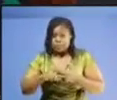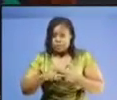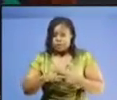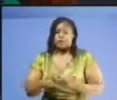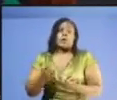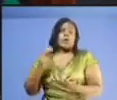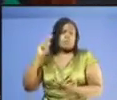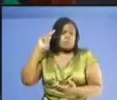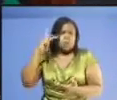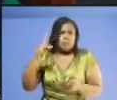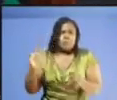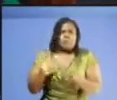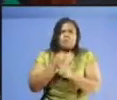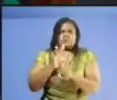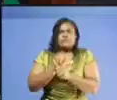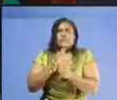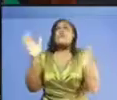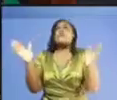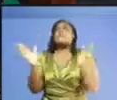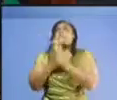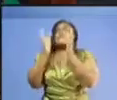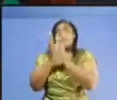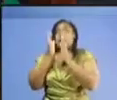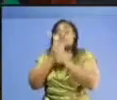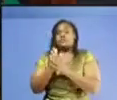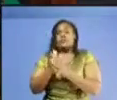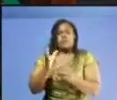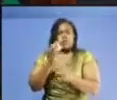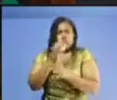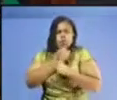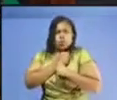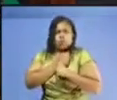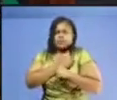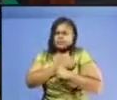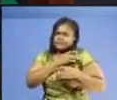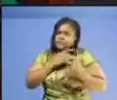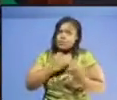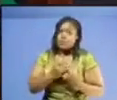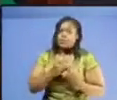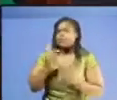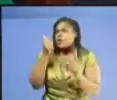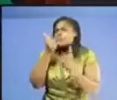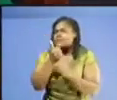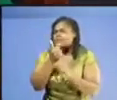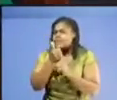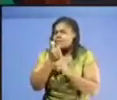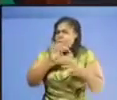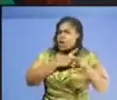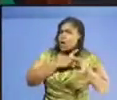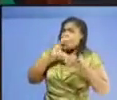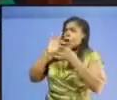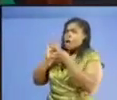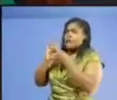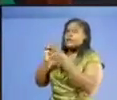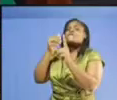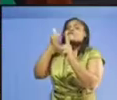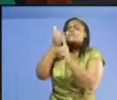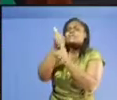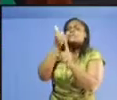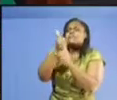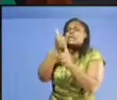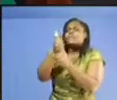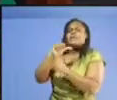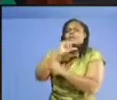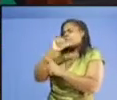your heart that nobody else can connect with God for you. You've got to have your